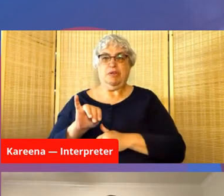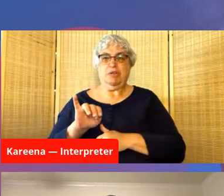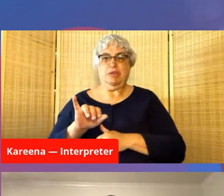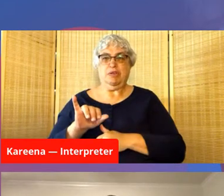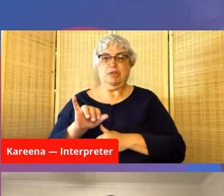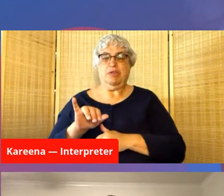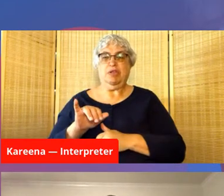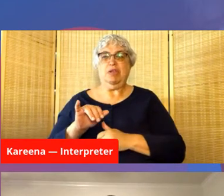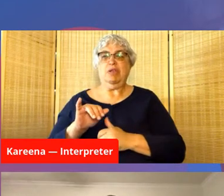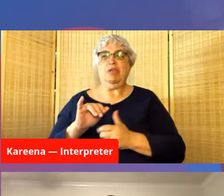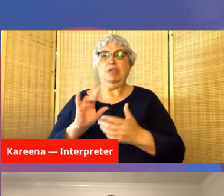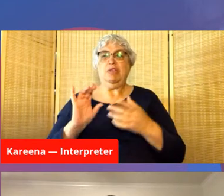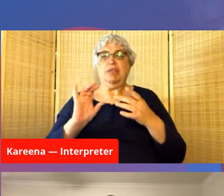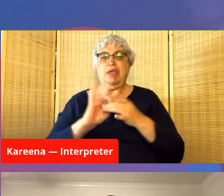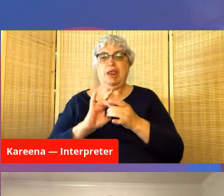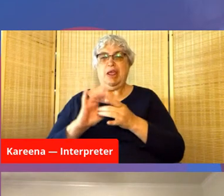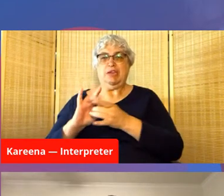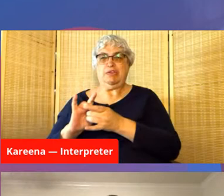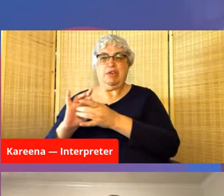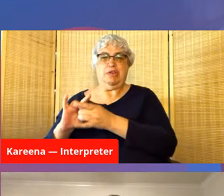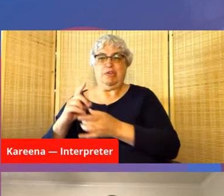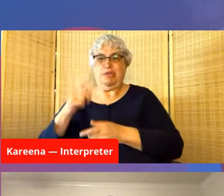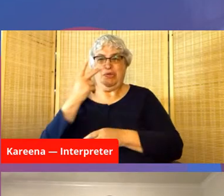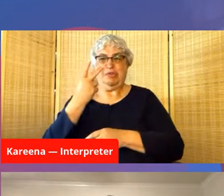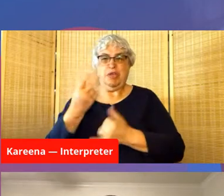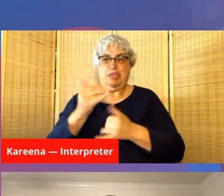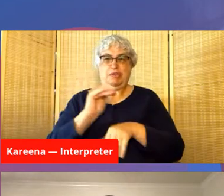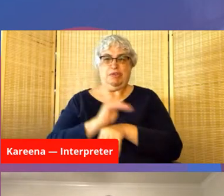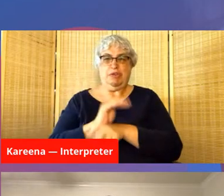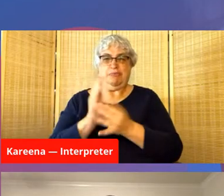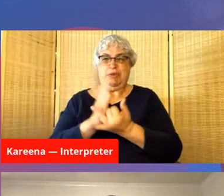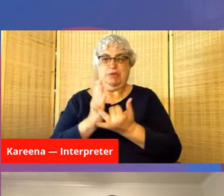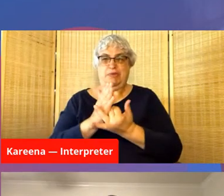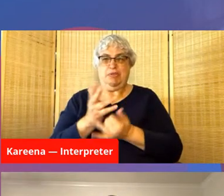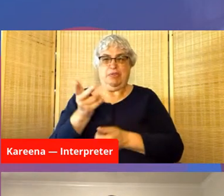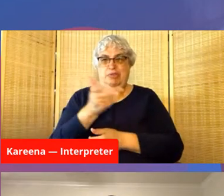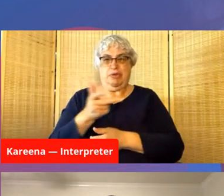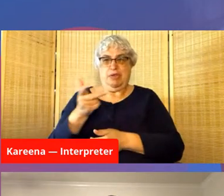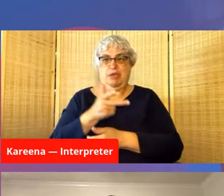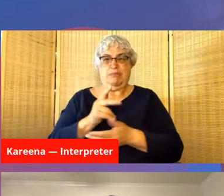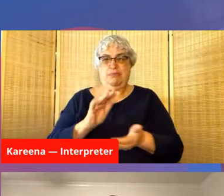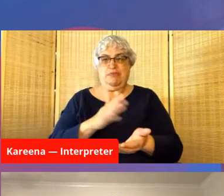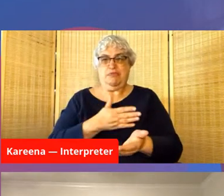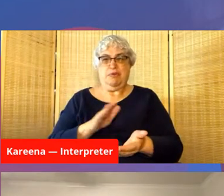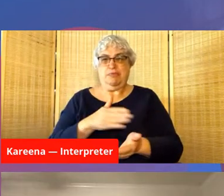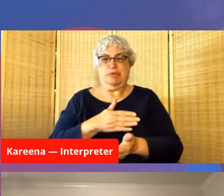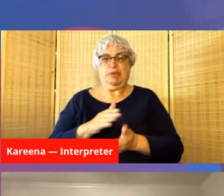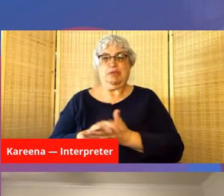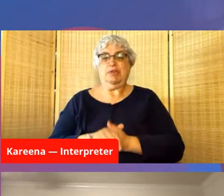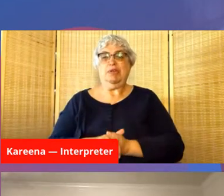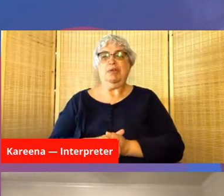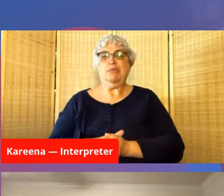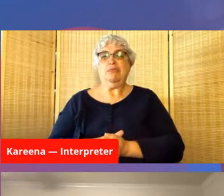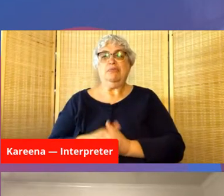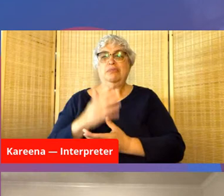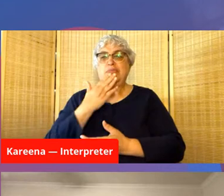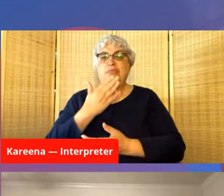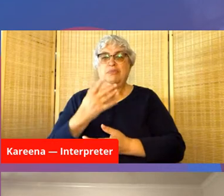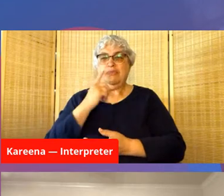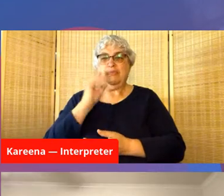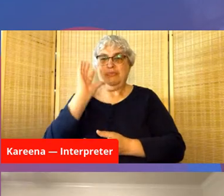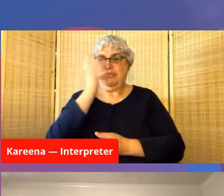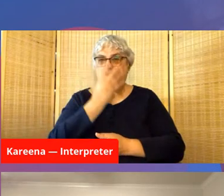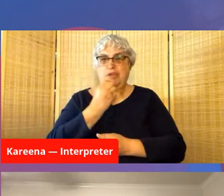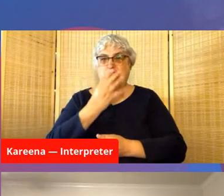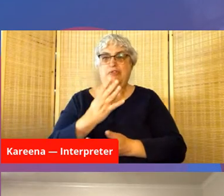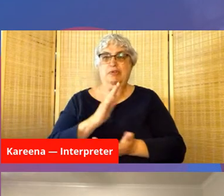what are some of the connections you saw this evening between these three performances? Well, thank you for this